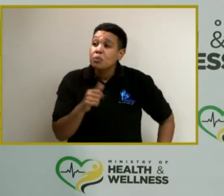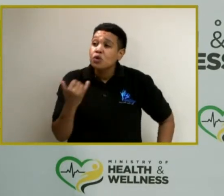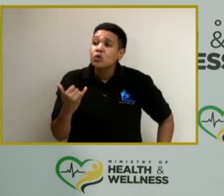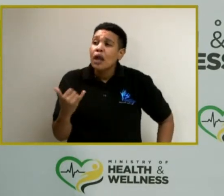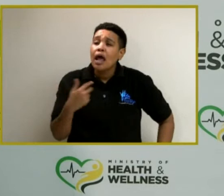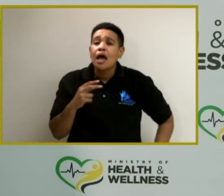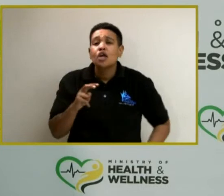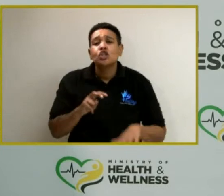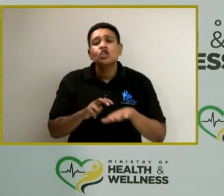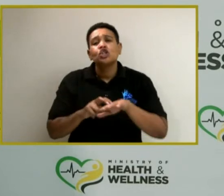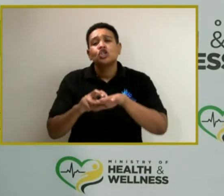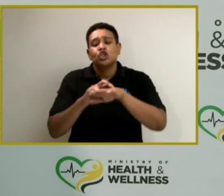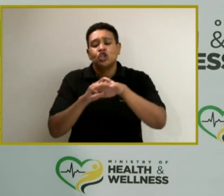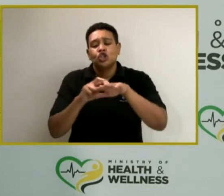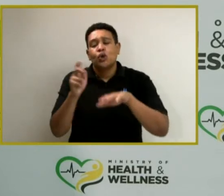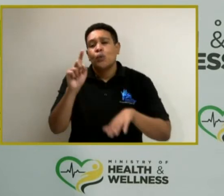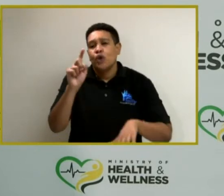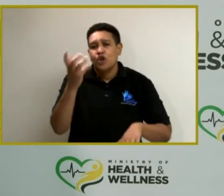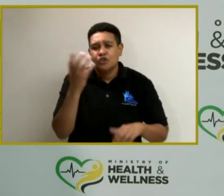toured the